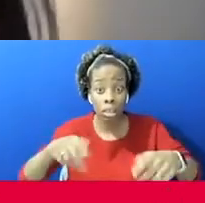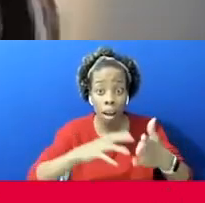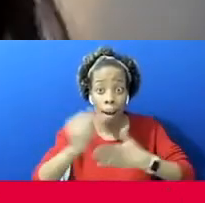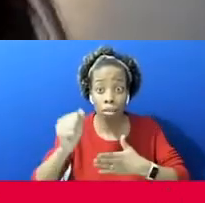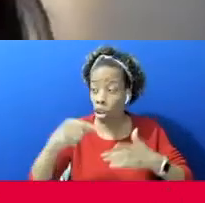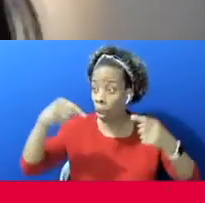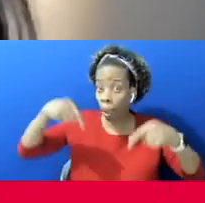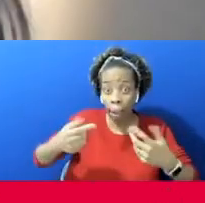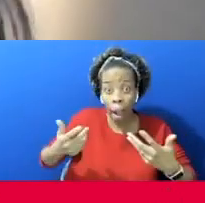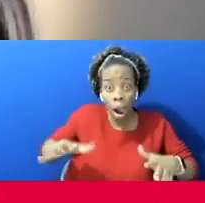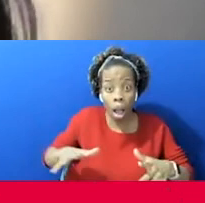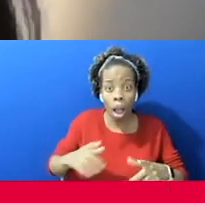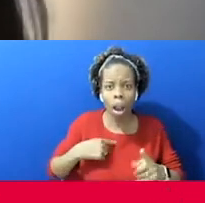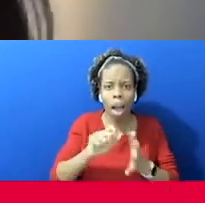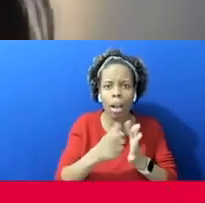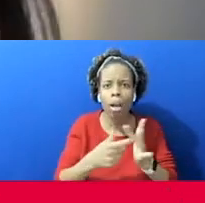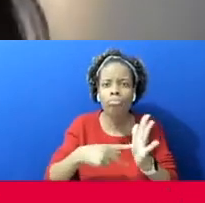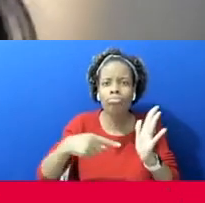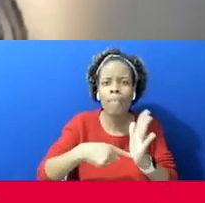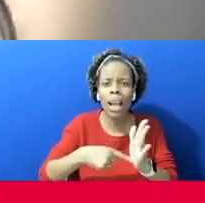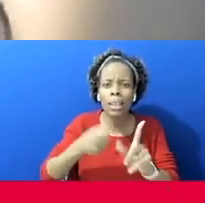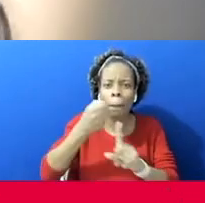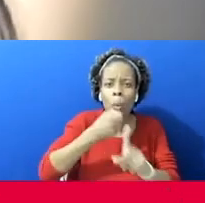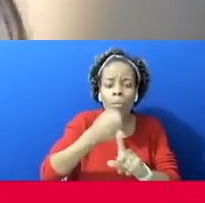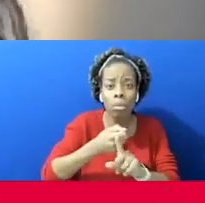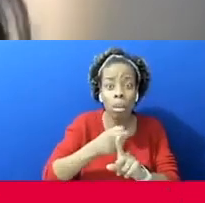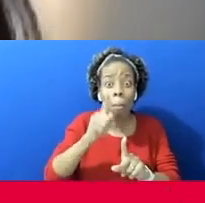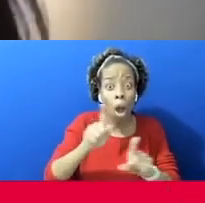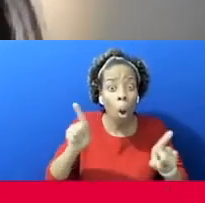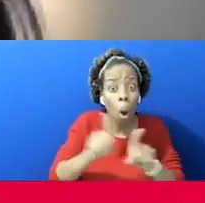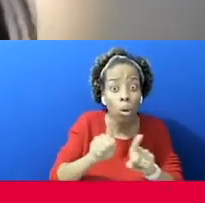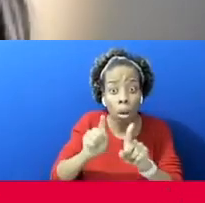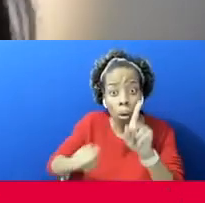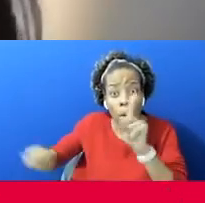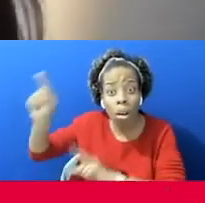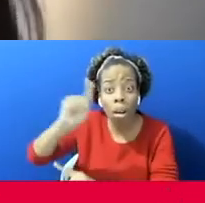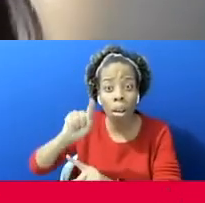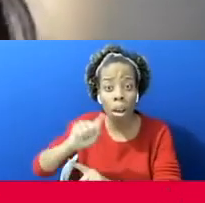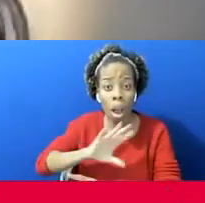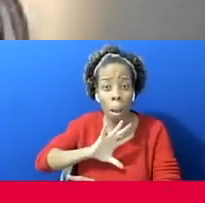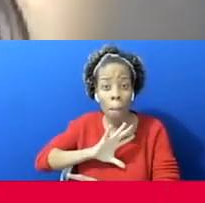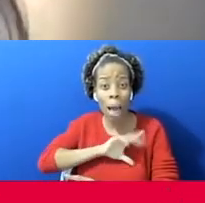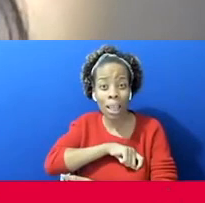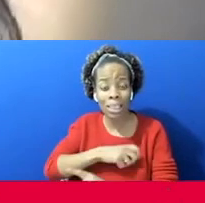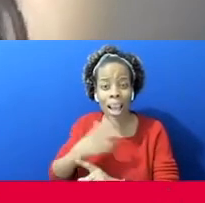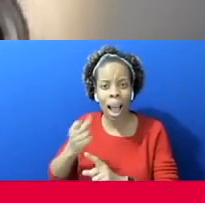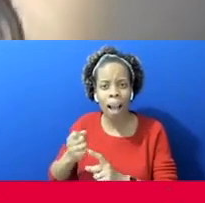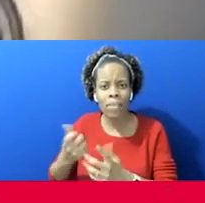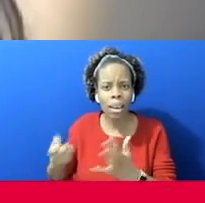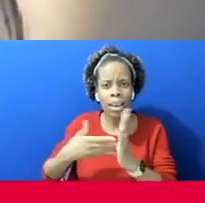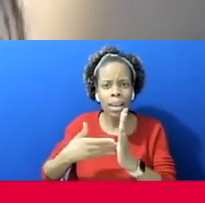you know, prevent and things like that, but also the mass surveillance of Palestinians using AI and